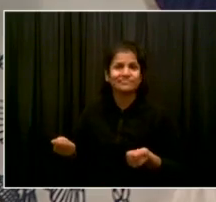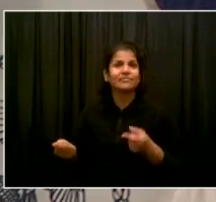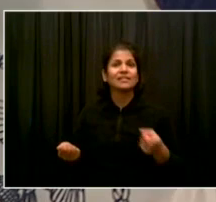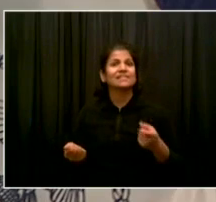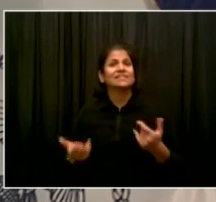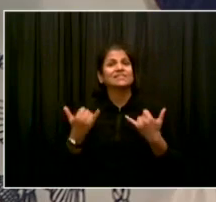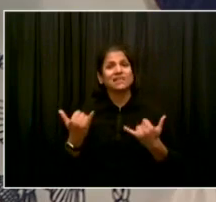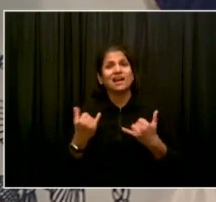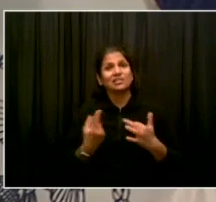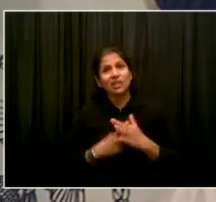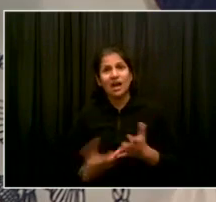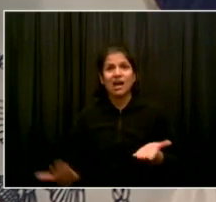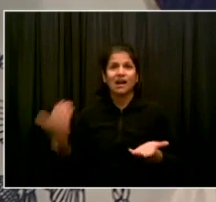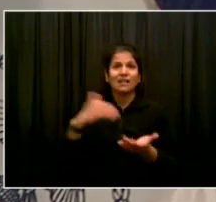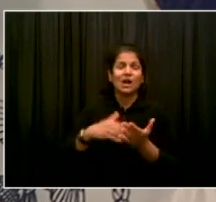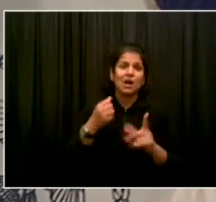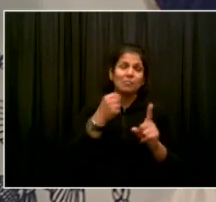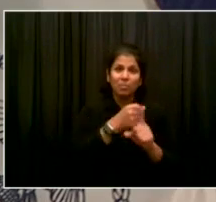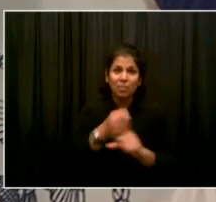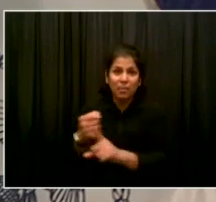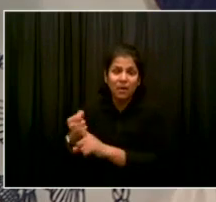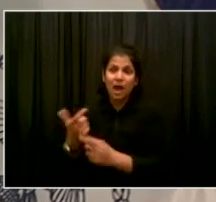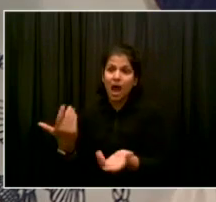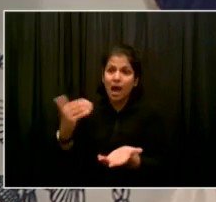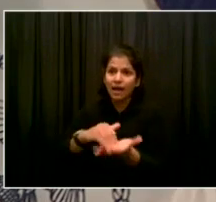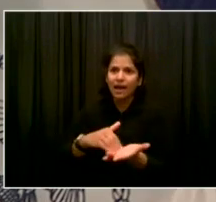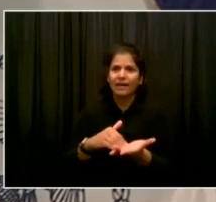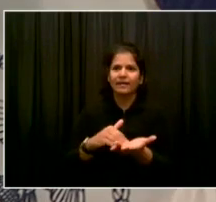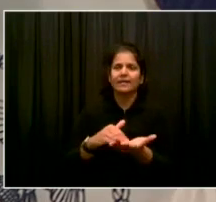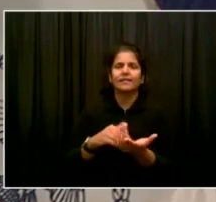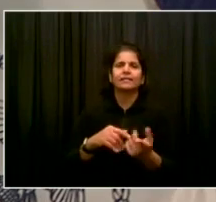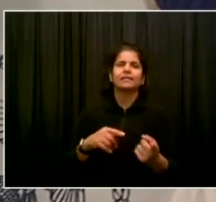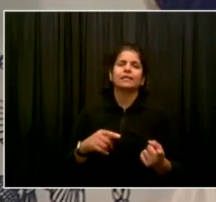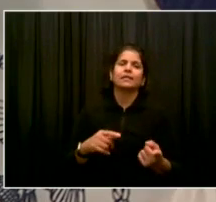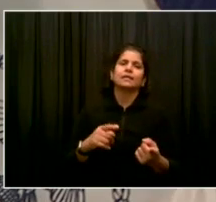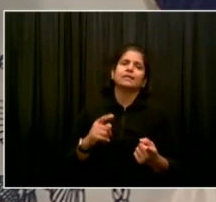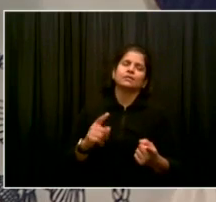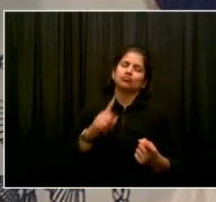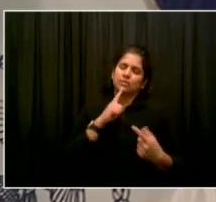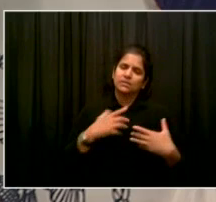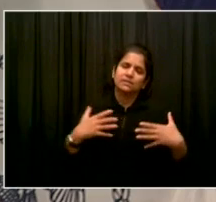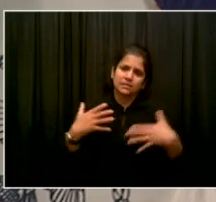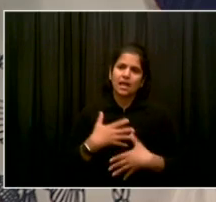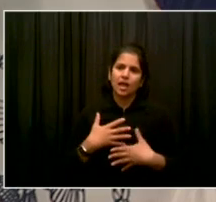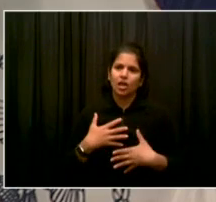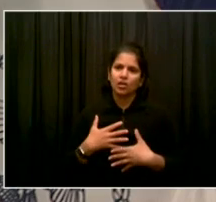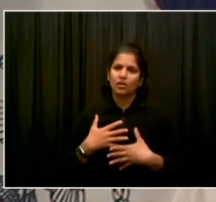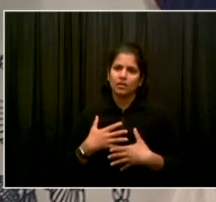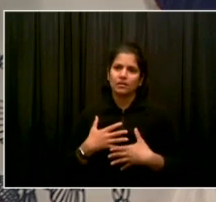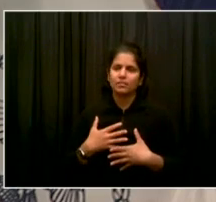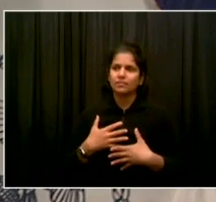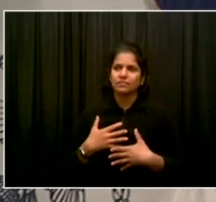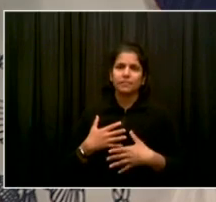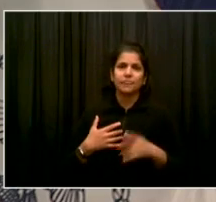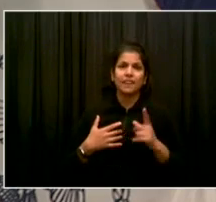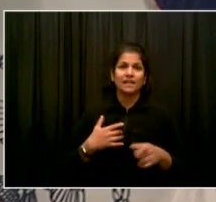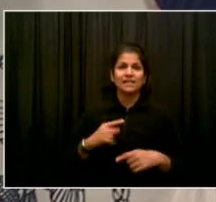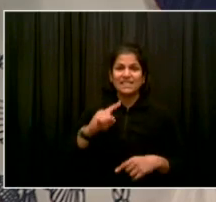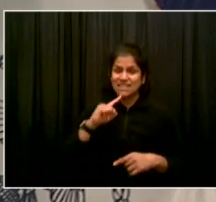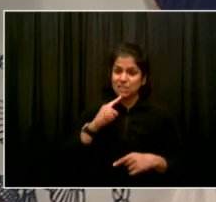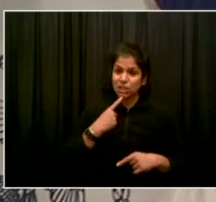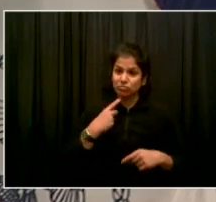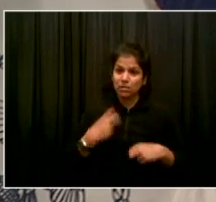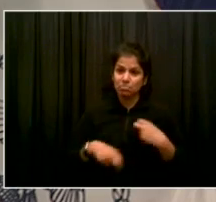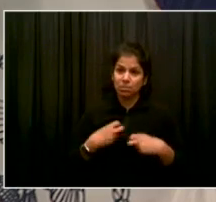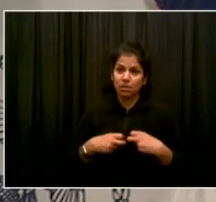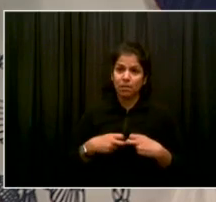dangerously. So that is, to me, the profound problem that we have to confront. We have to stamp out